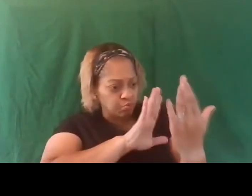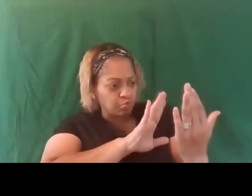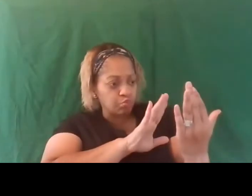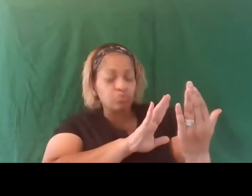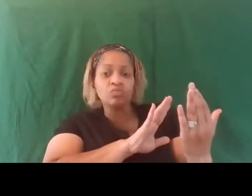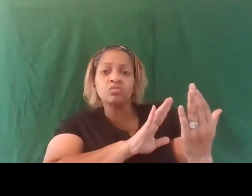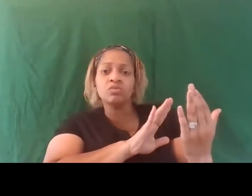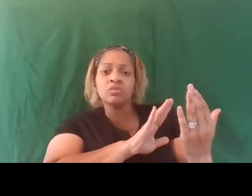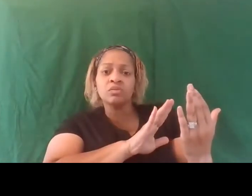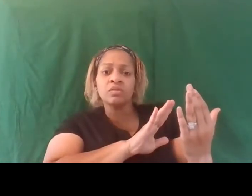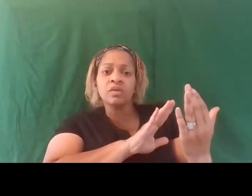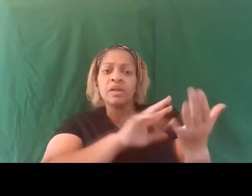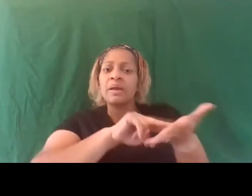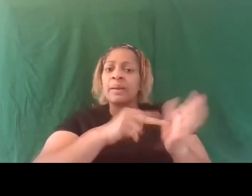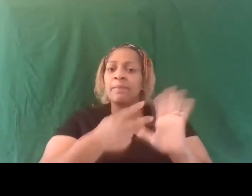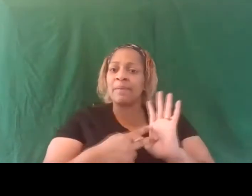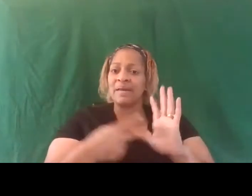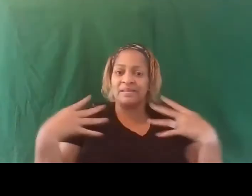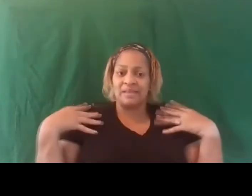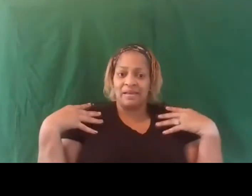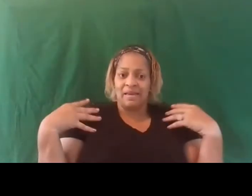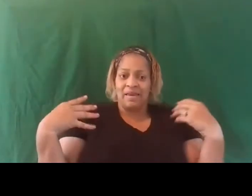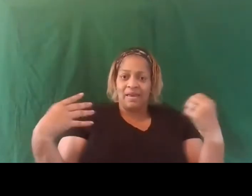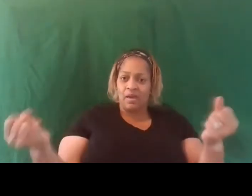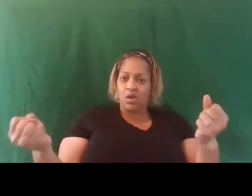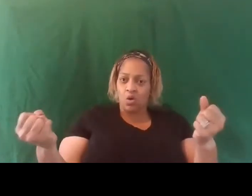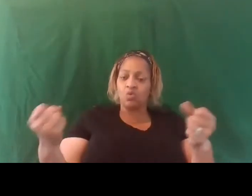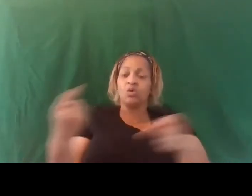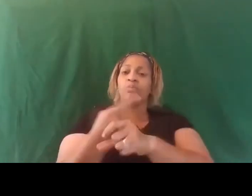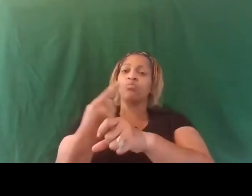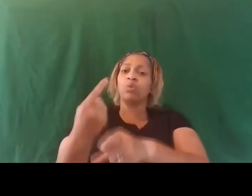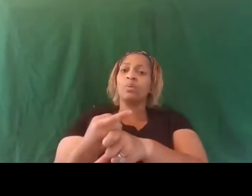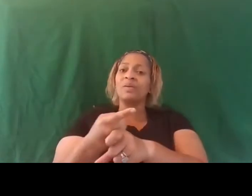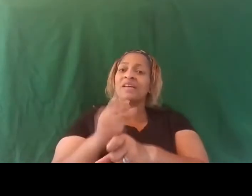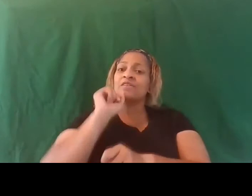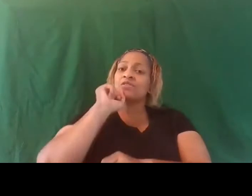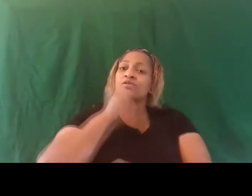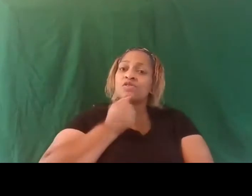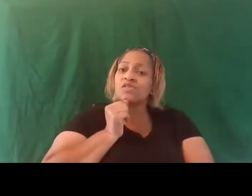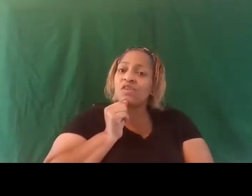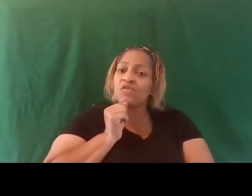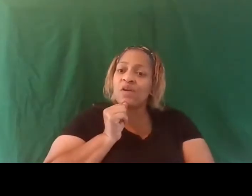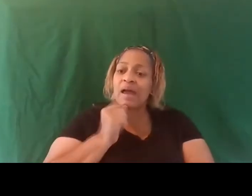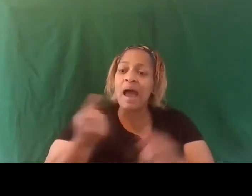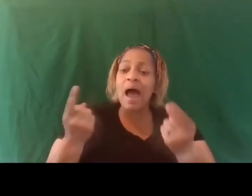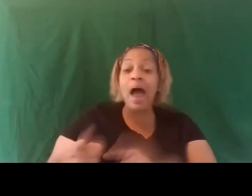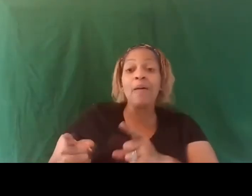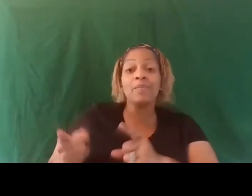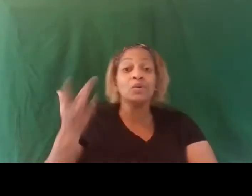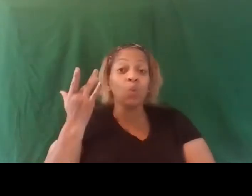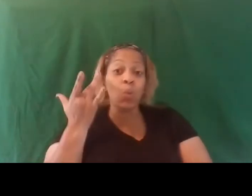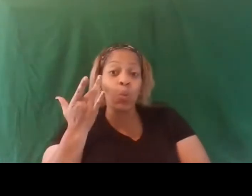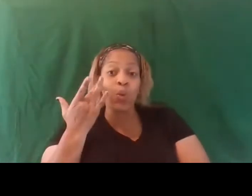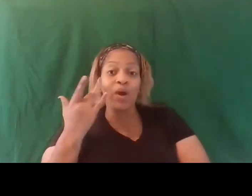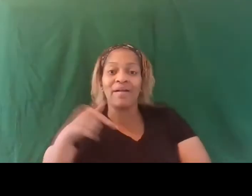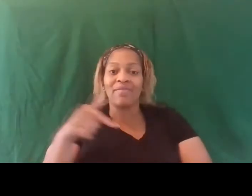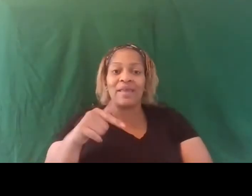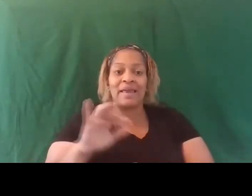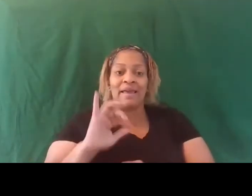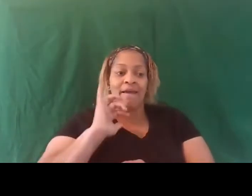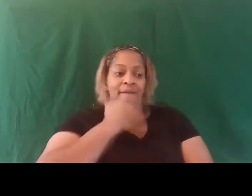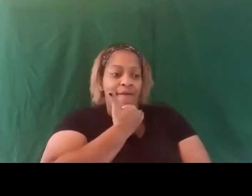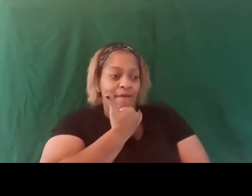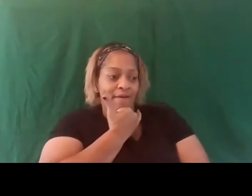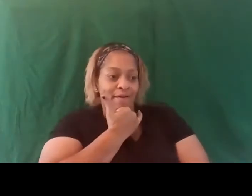words, healed appropriately. Suffering is caused due to an error in understanding and practice